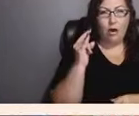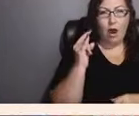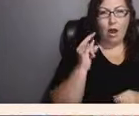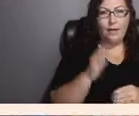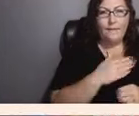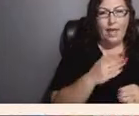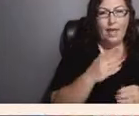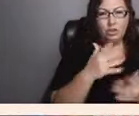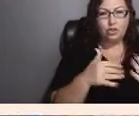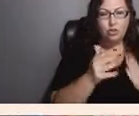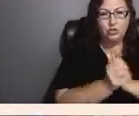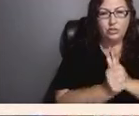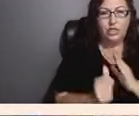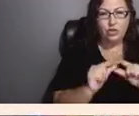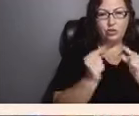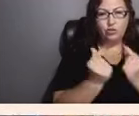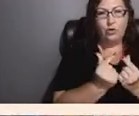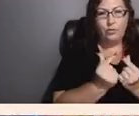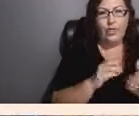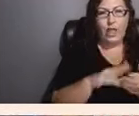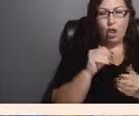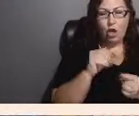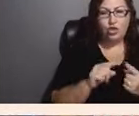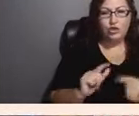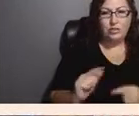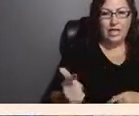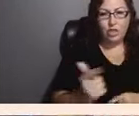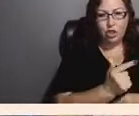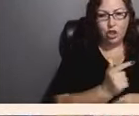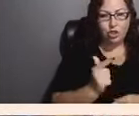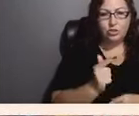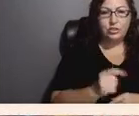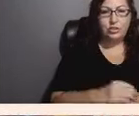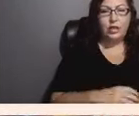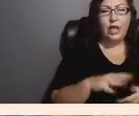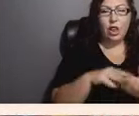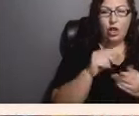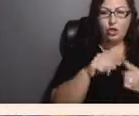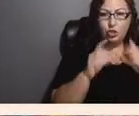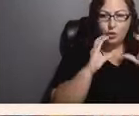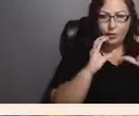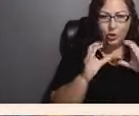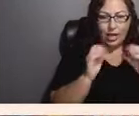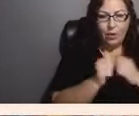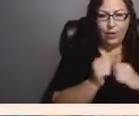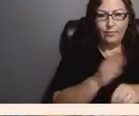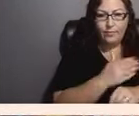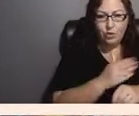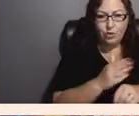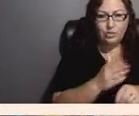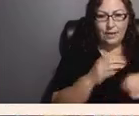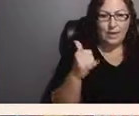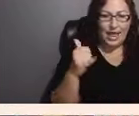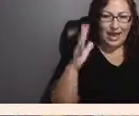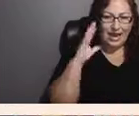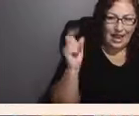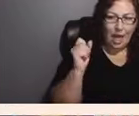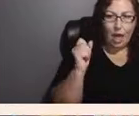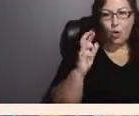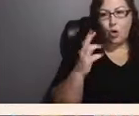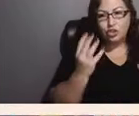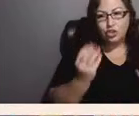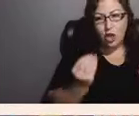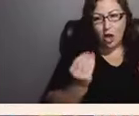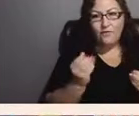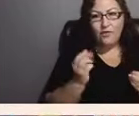So they learn to take turns, they learn to communicate with music, playing loud or soft or faster or